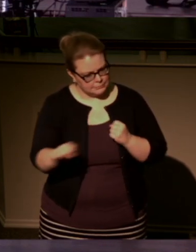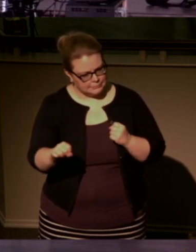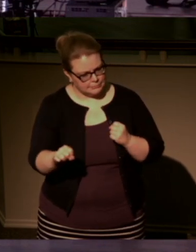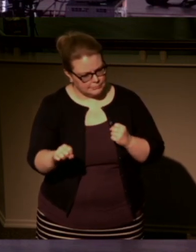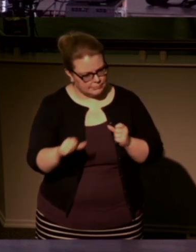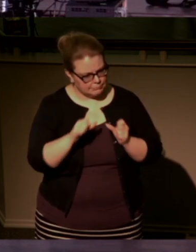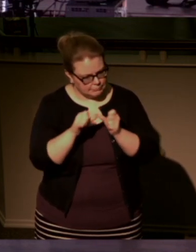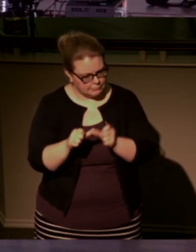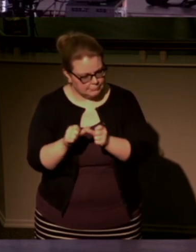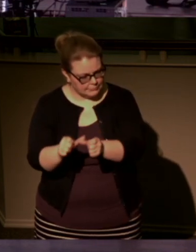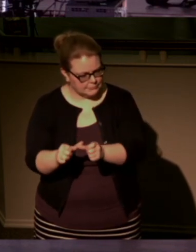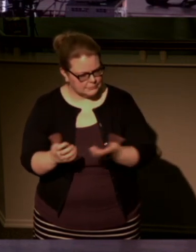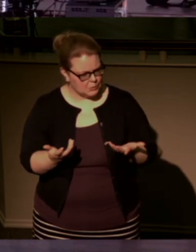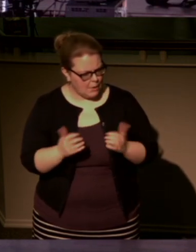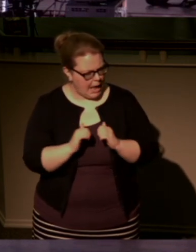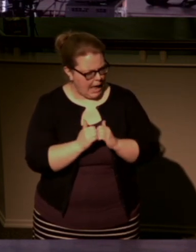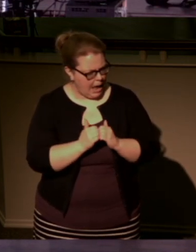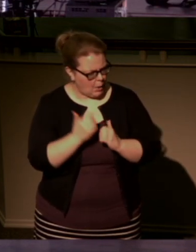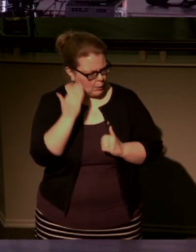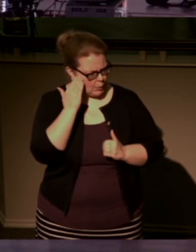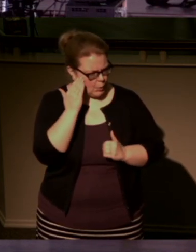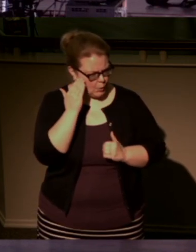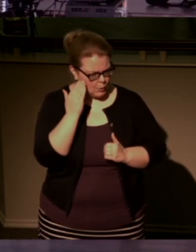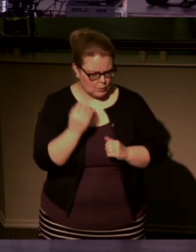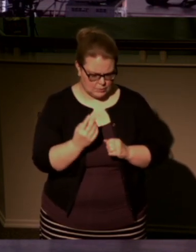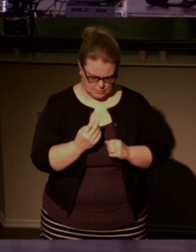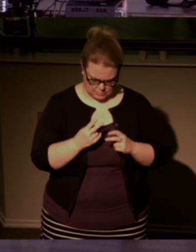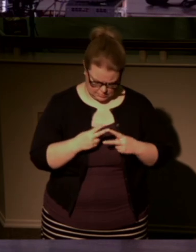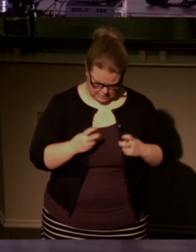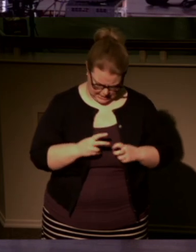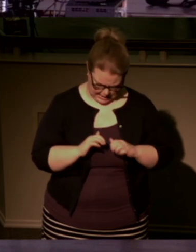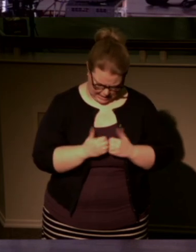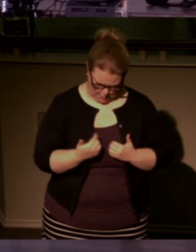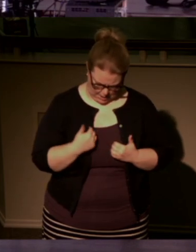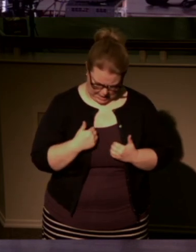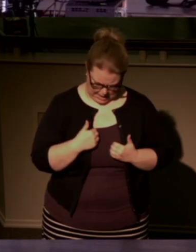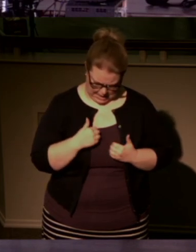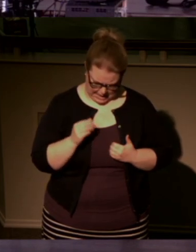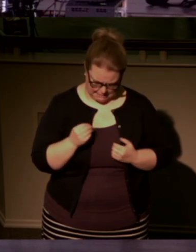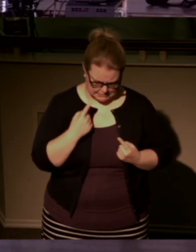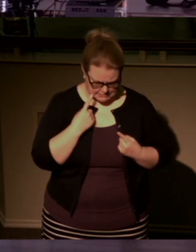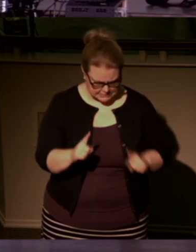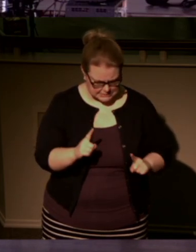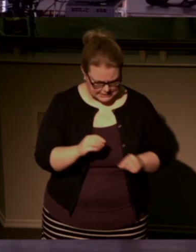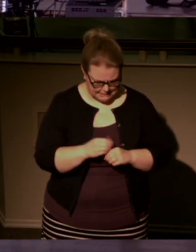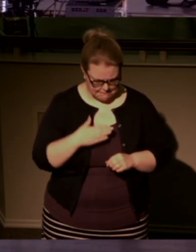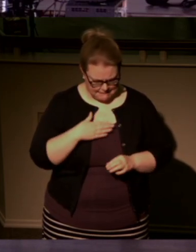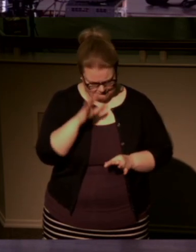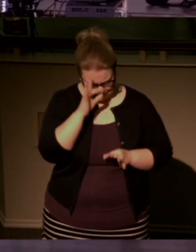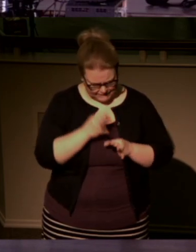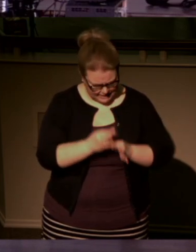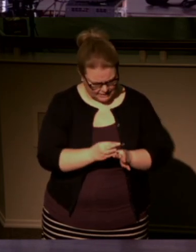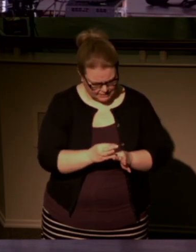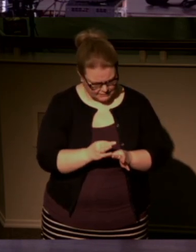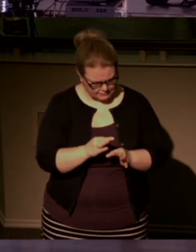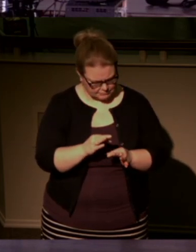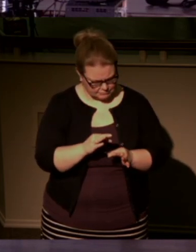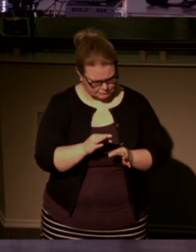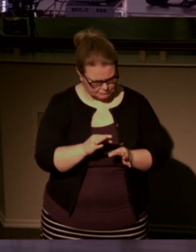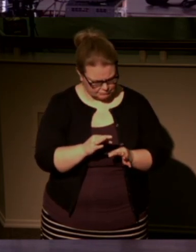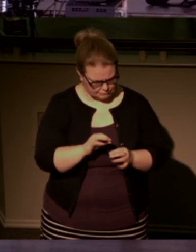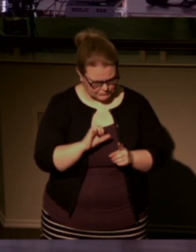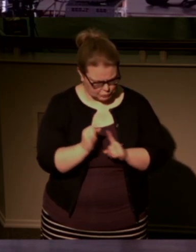So how do you know that you succeeded in the faith trial? Well, I want to tell you something. You're here this